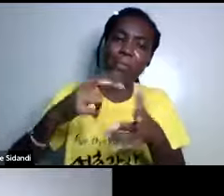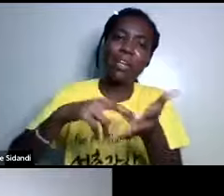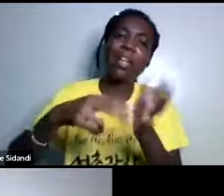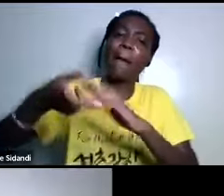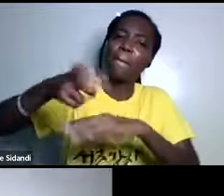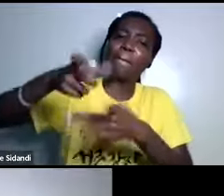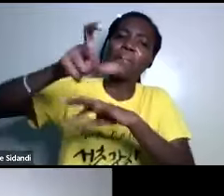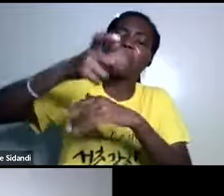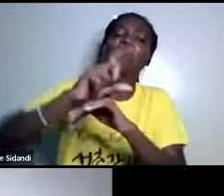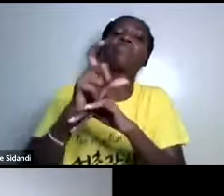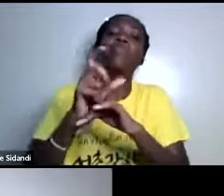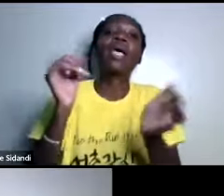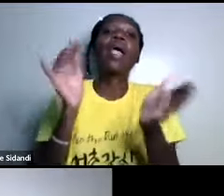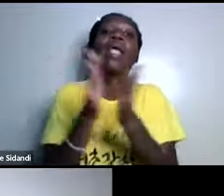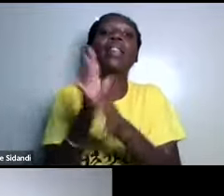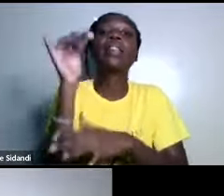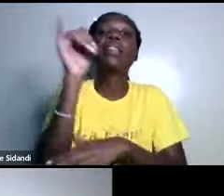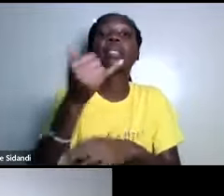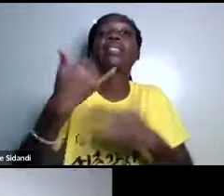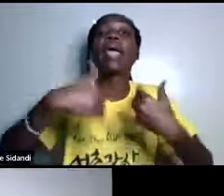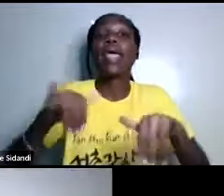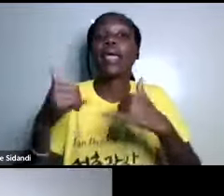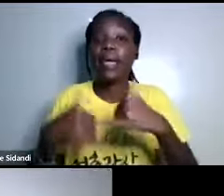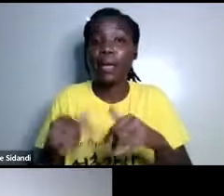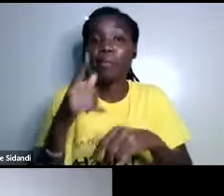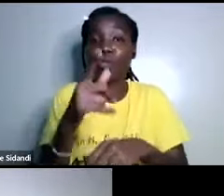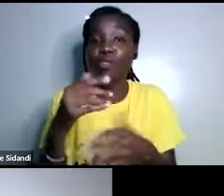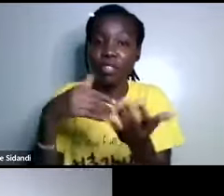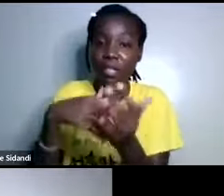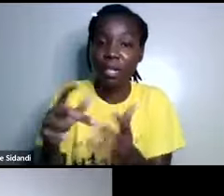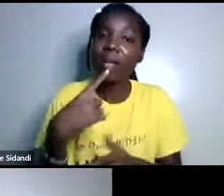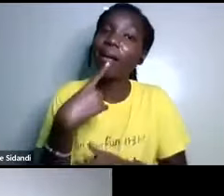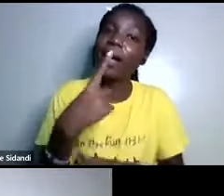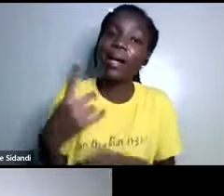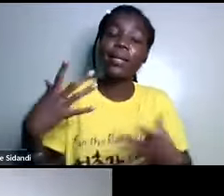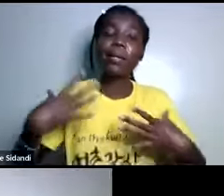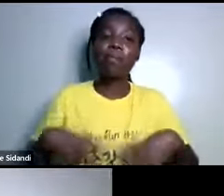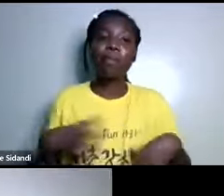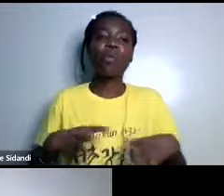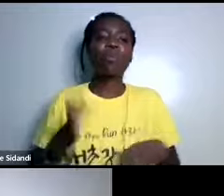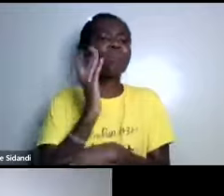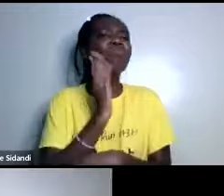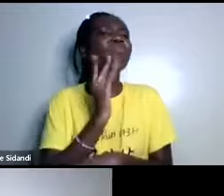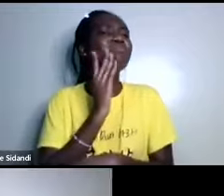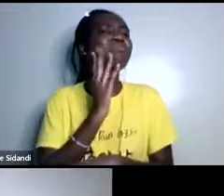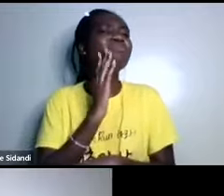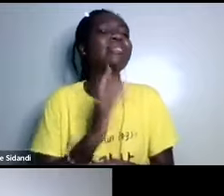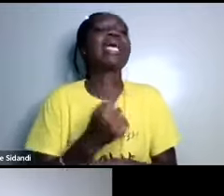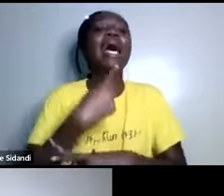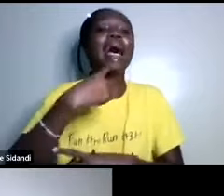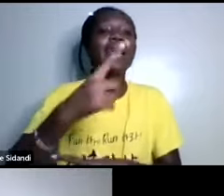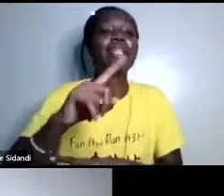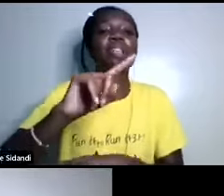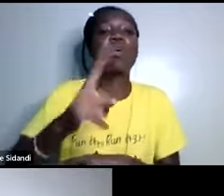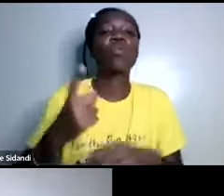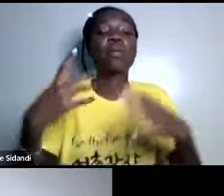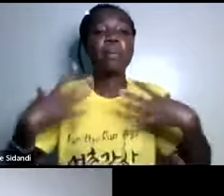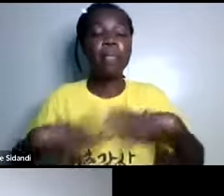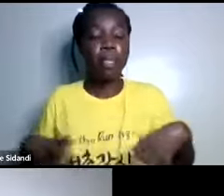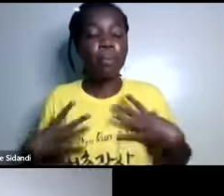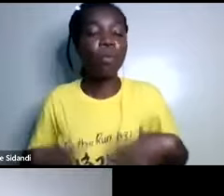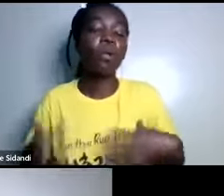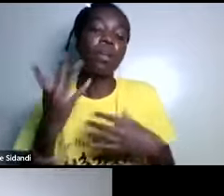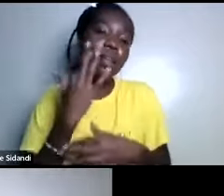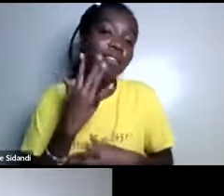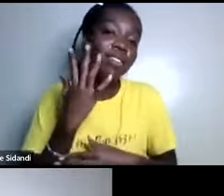every day, or you're sending 100,000 people. But if your conversion rate is 0.5, you're getting nothing. And if you improve